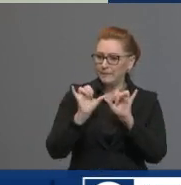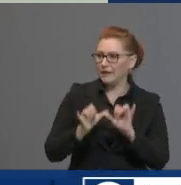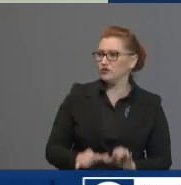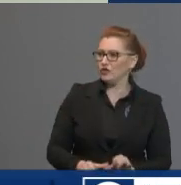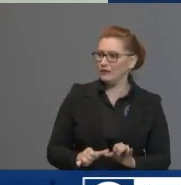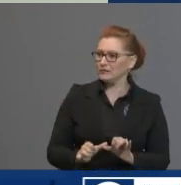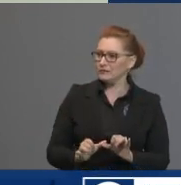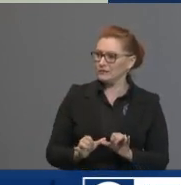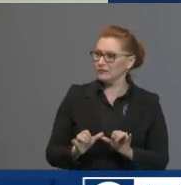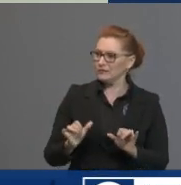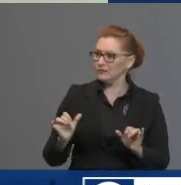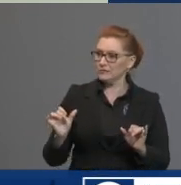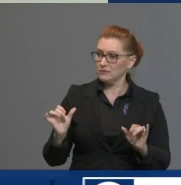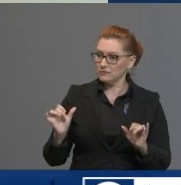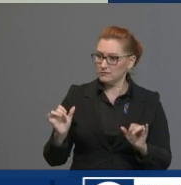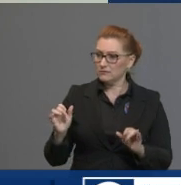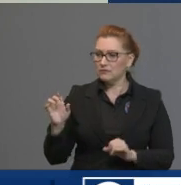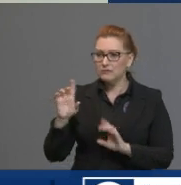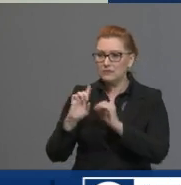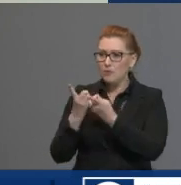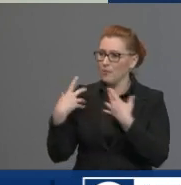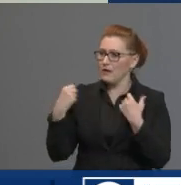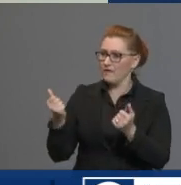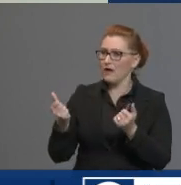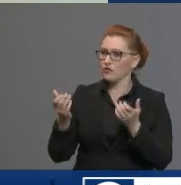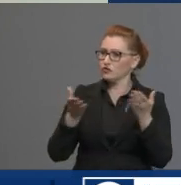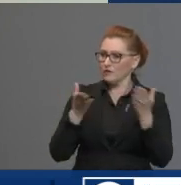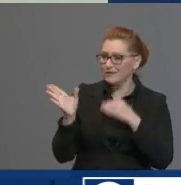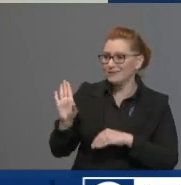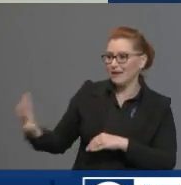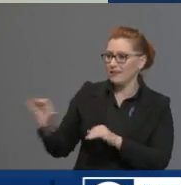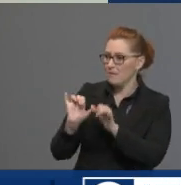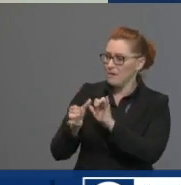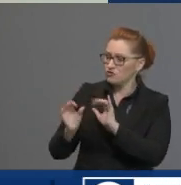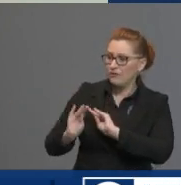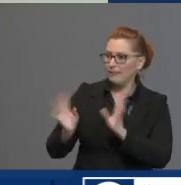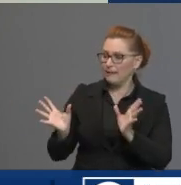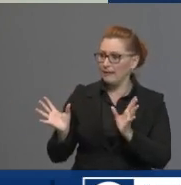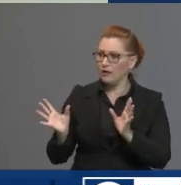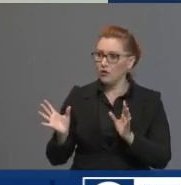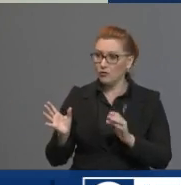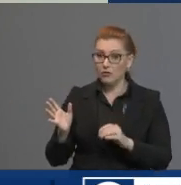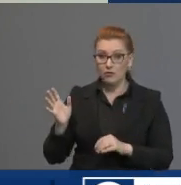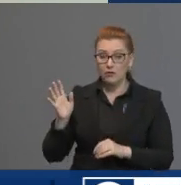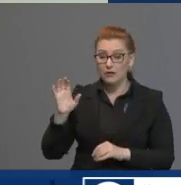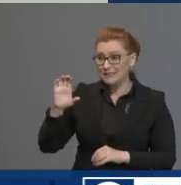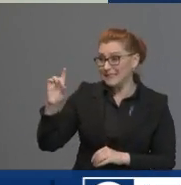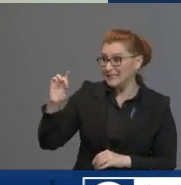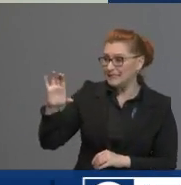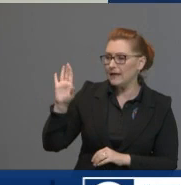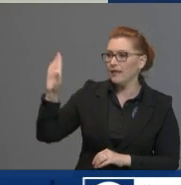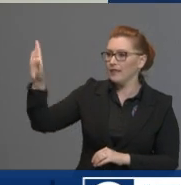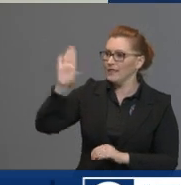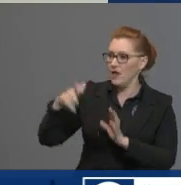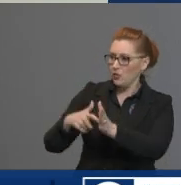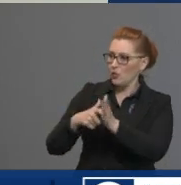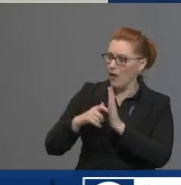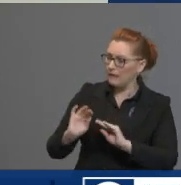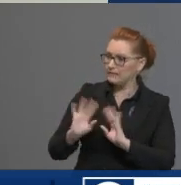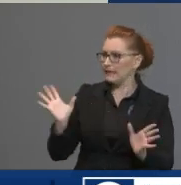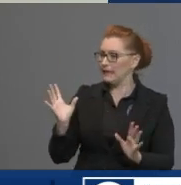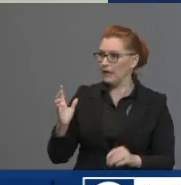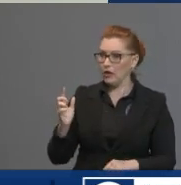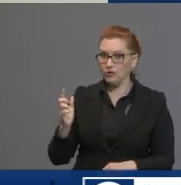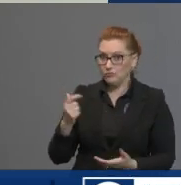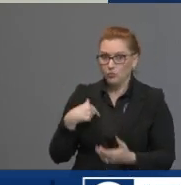the metrics that have been presented by the Department of Health Services and the gating criteria that the Centers for Disease